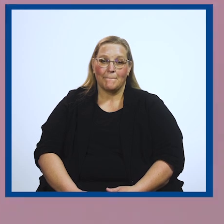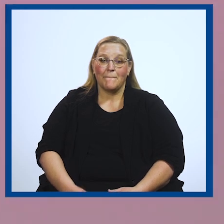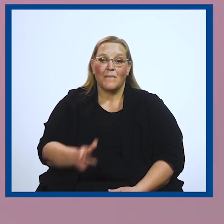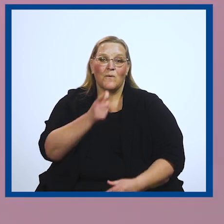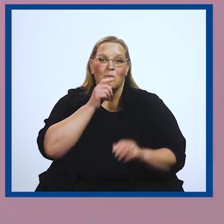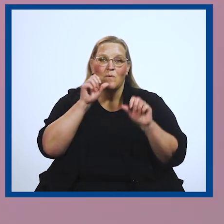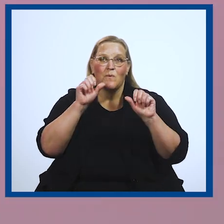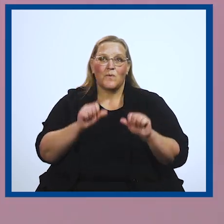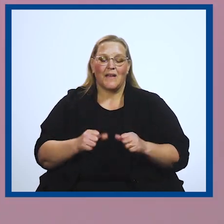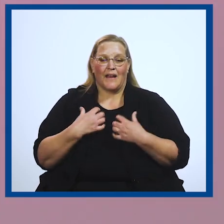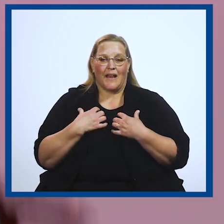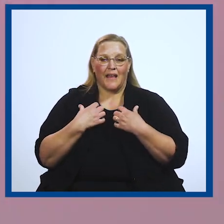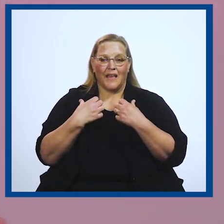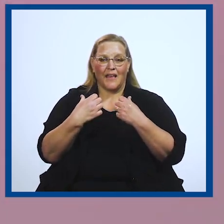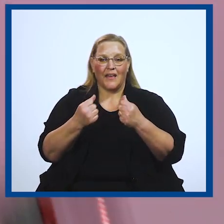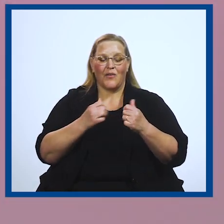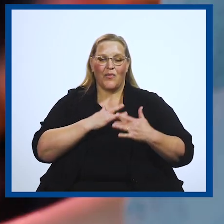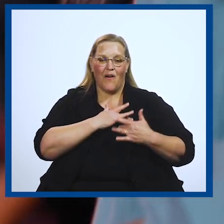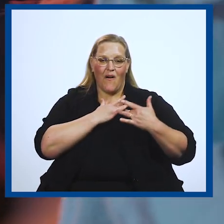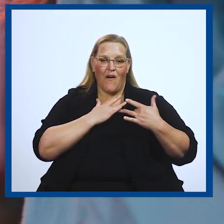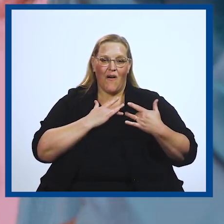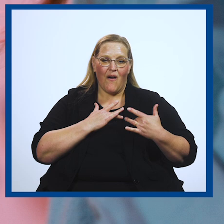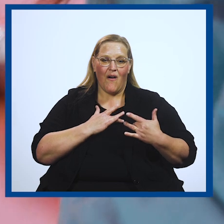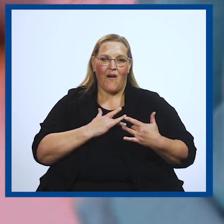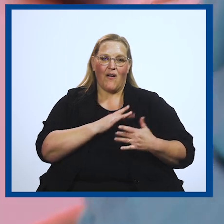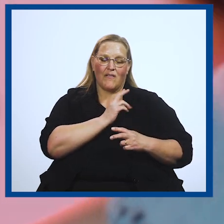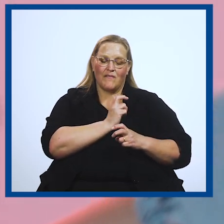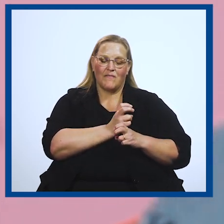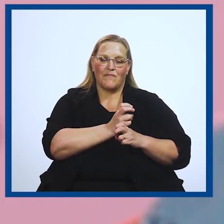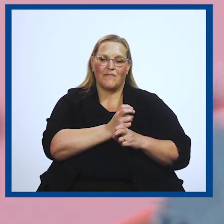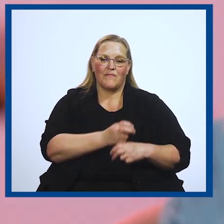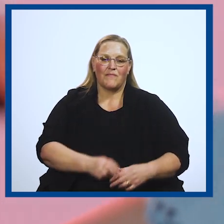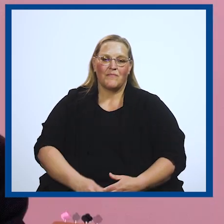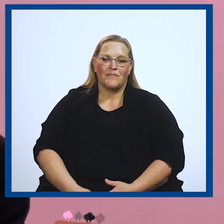Who can heal the hardest heart?